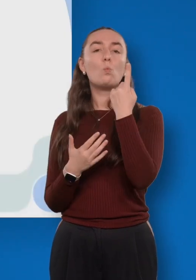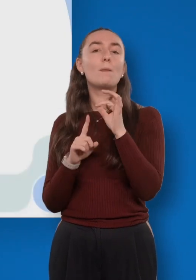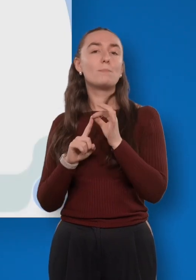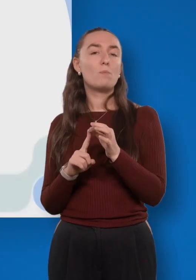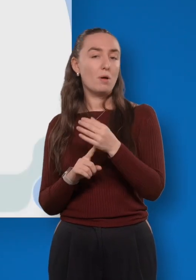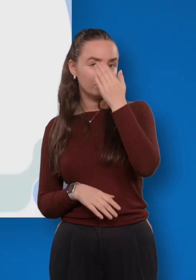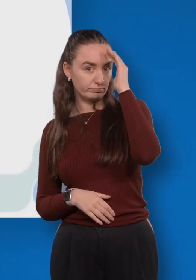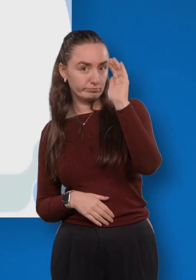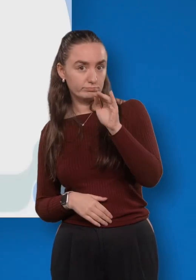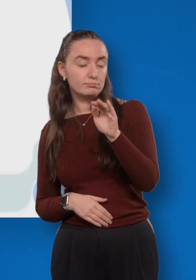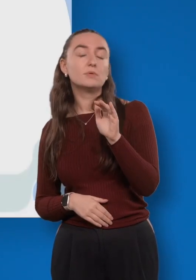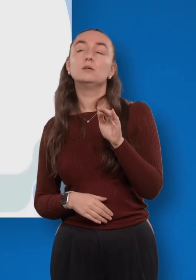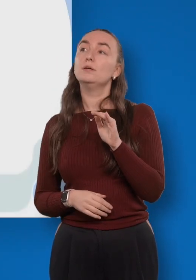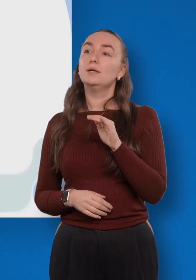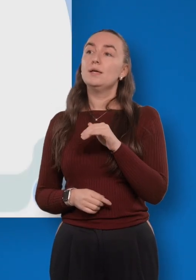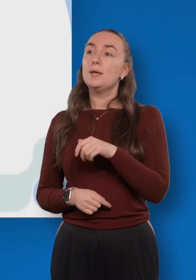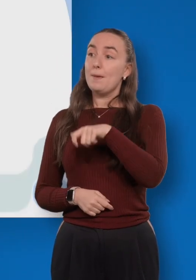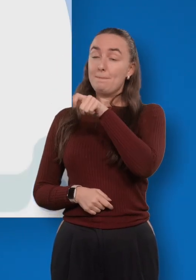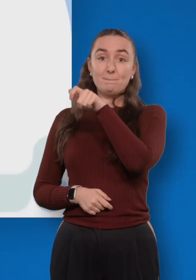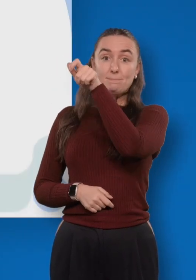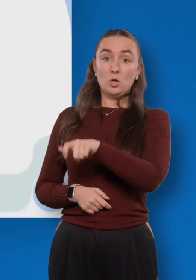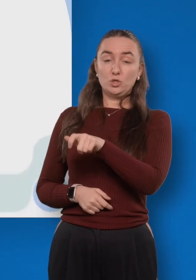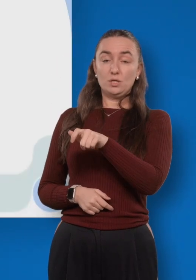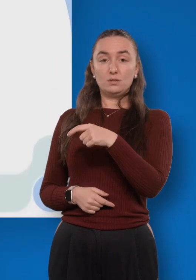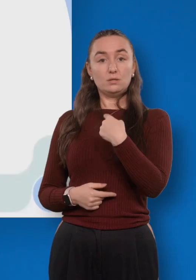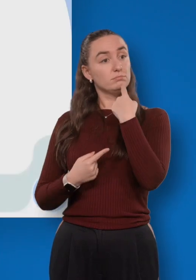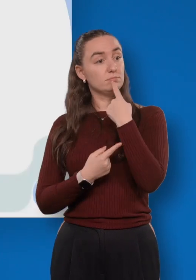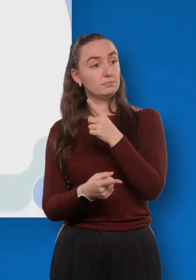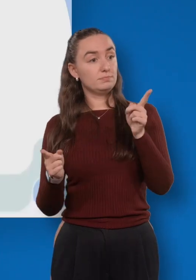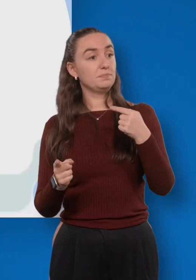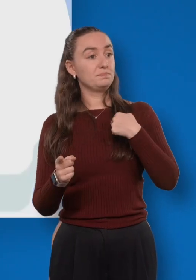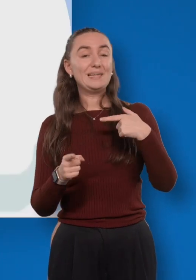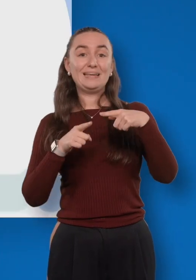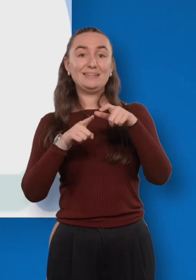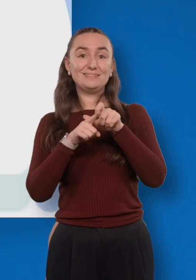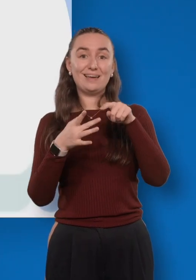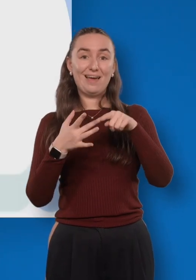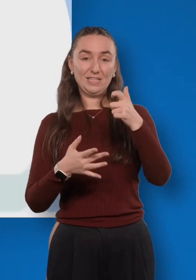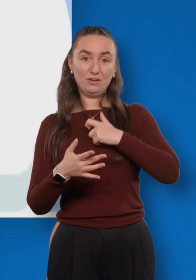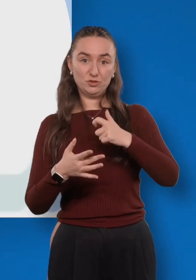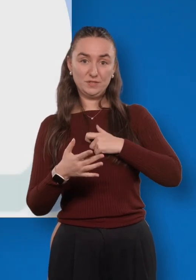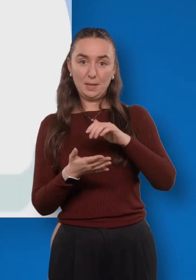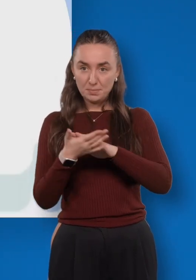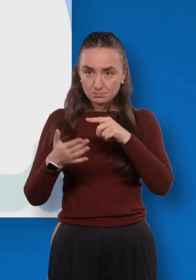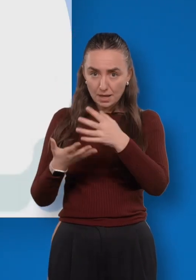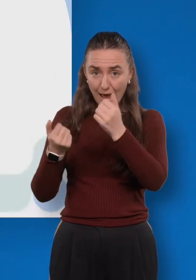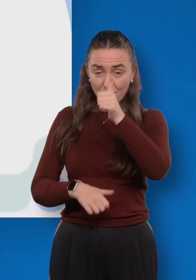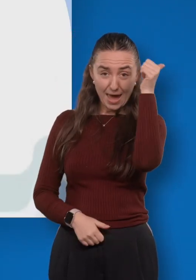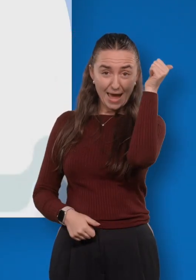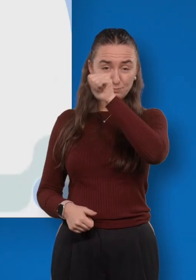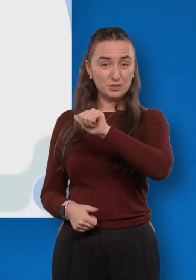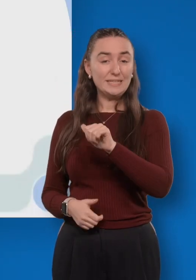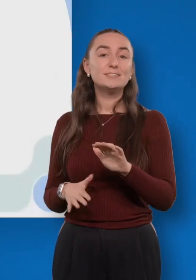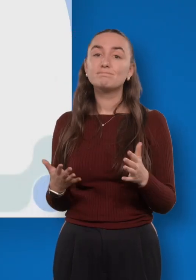somebody identifies as having an EDI characteristic, it doesn't necessarily mean that they have EDI expertise. And we hear